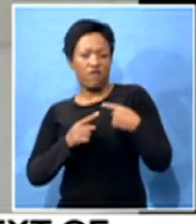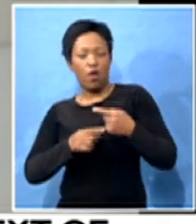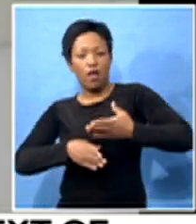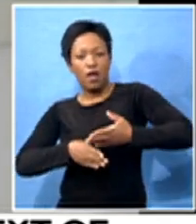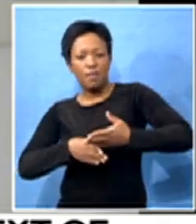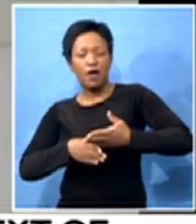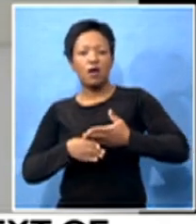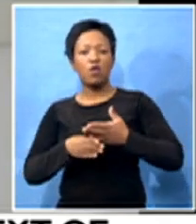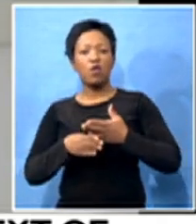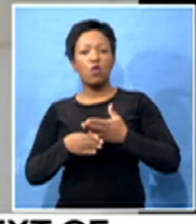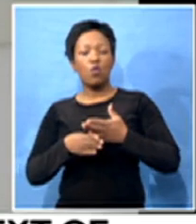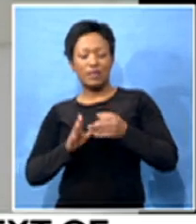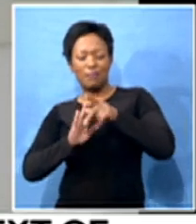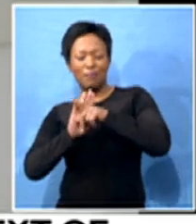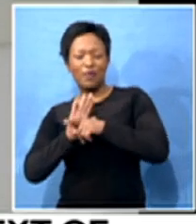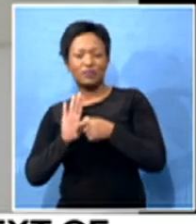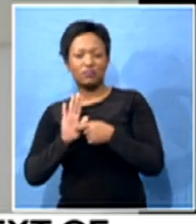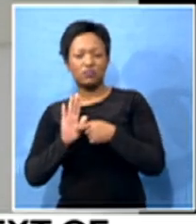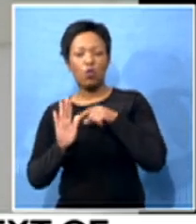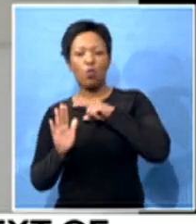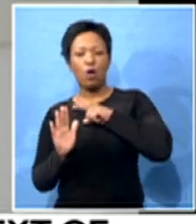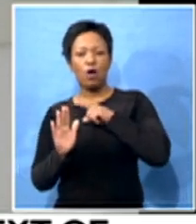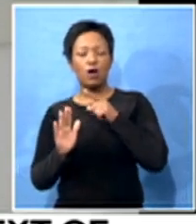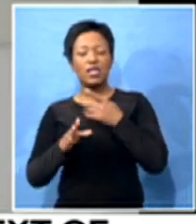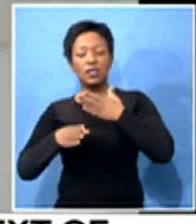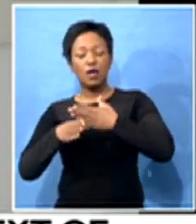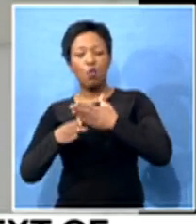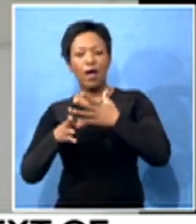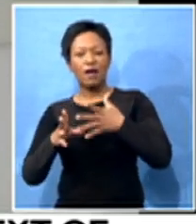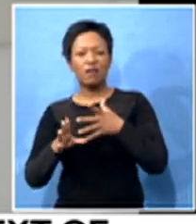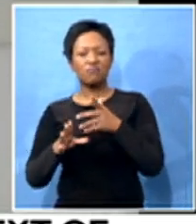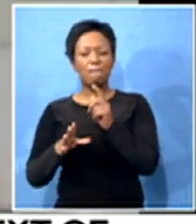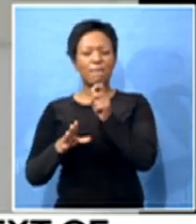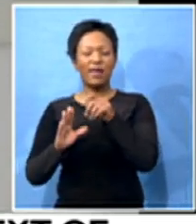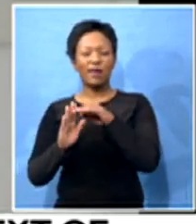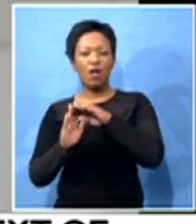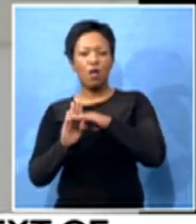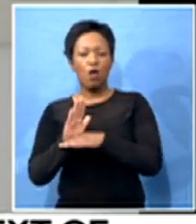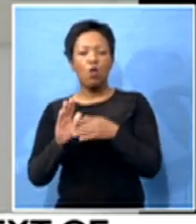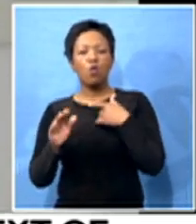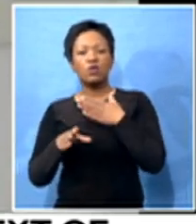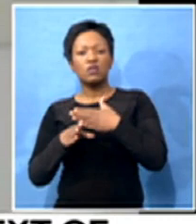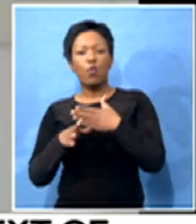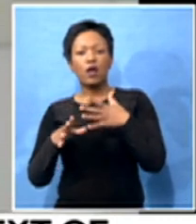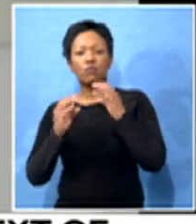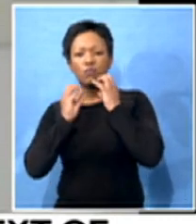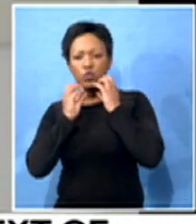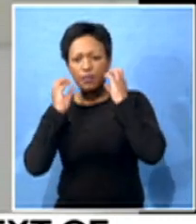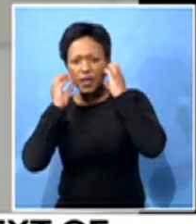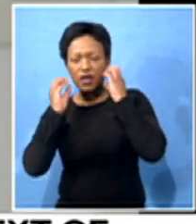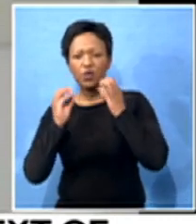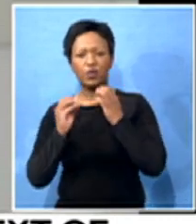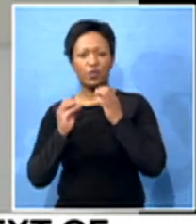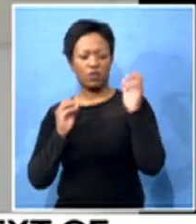a maximum pay policy where the pay of black workers was pegged. Workers from Mozambique and others came in, and it